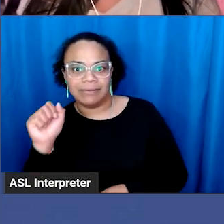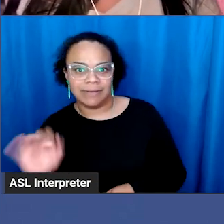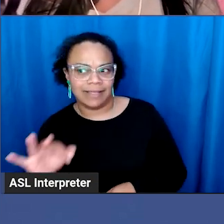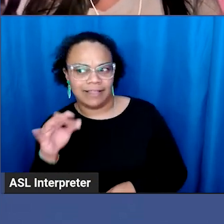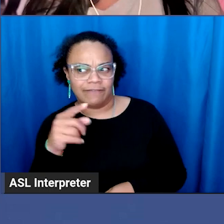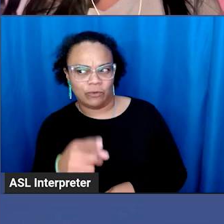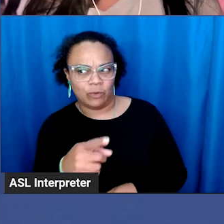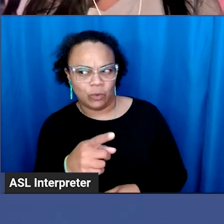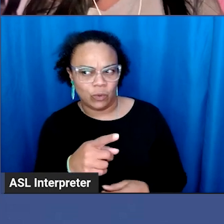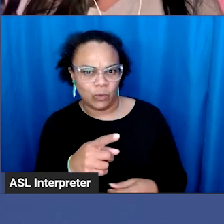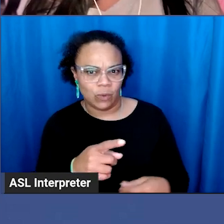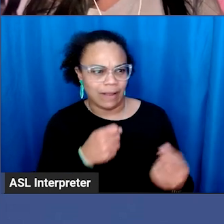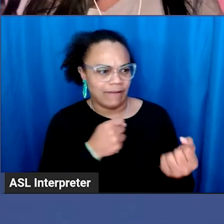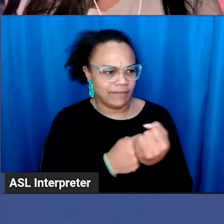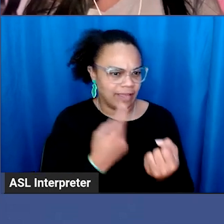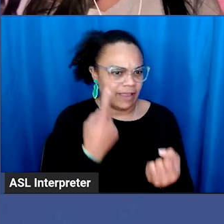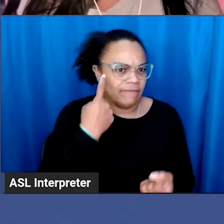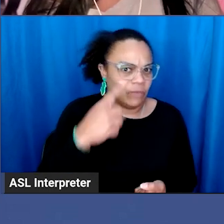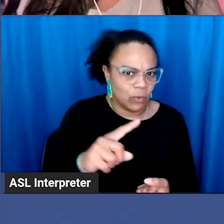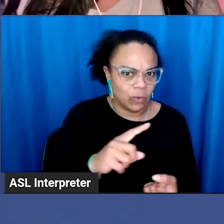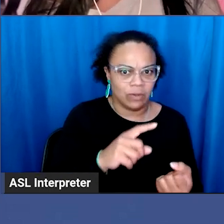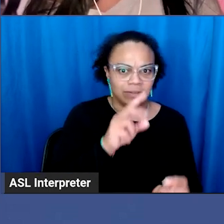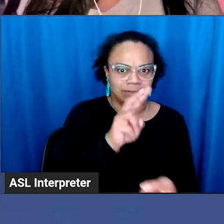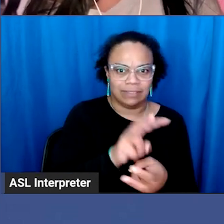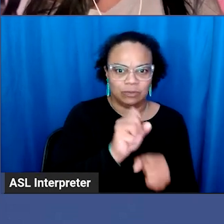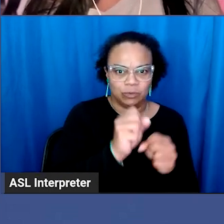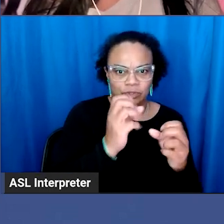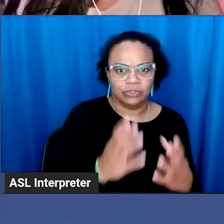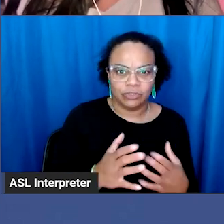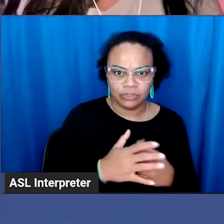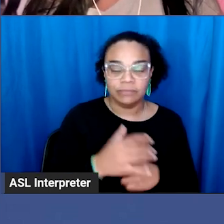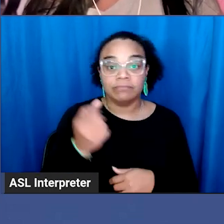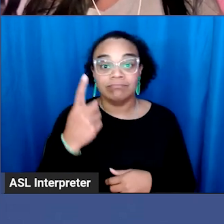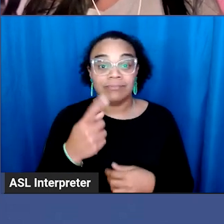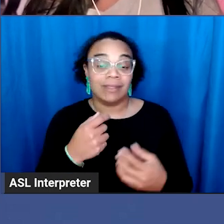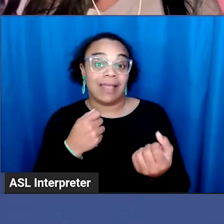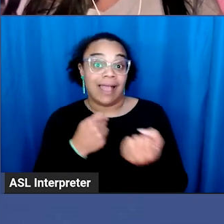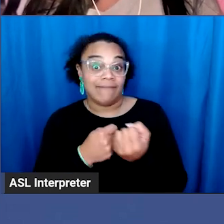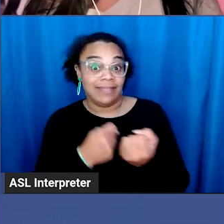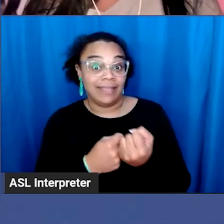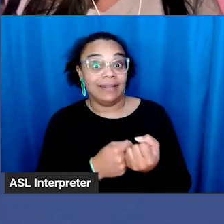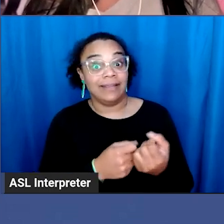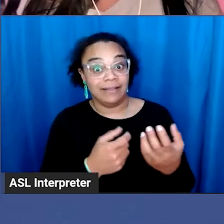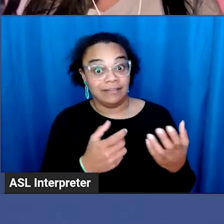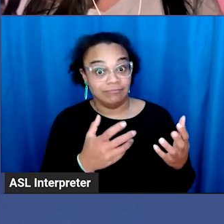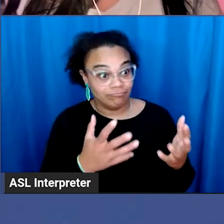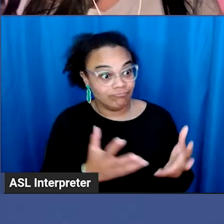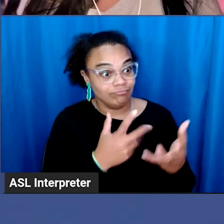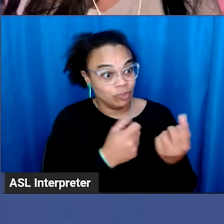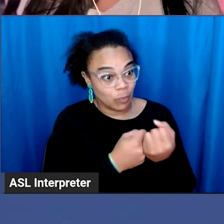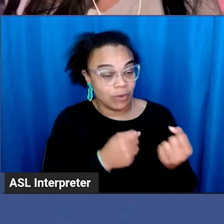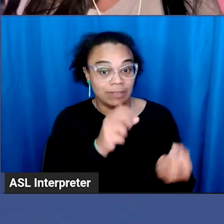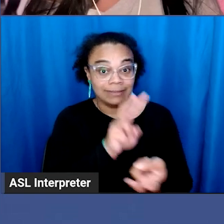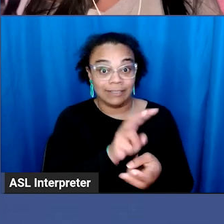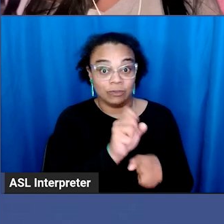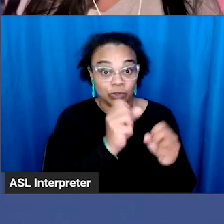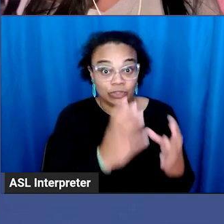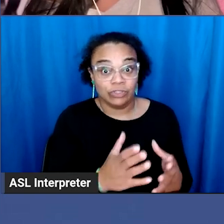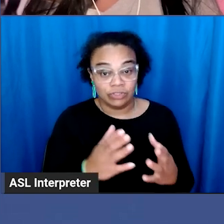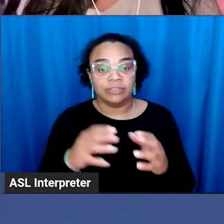sex workers? Advocating for sex workers can target you in the back, publicly be direct